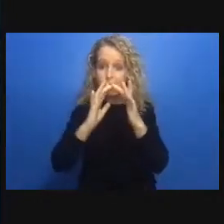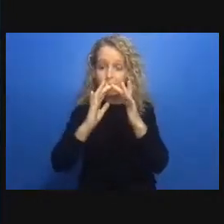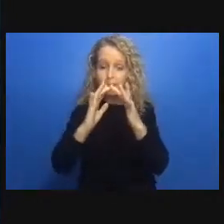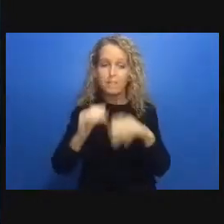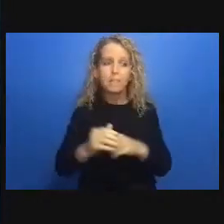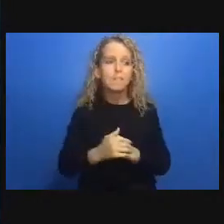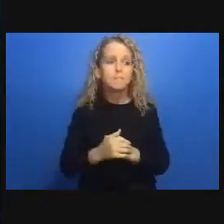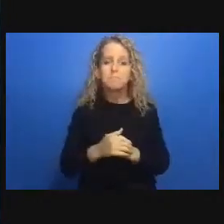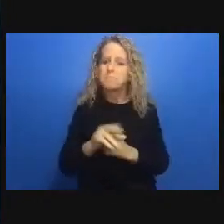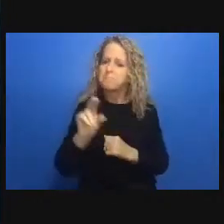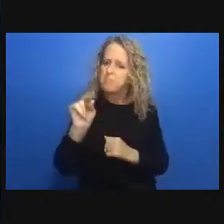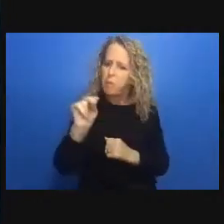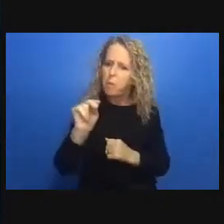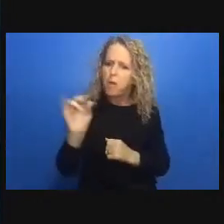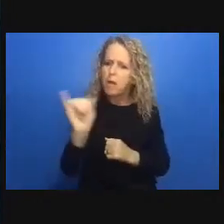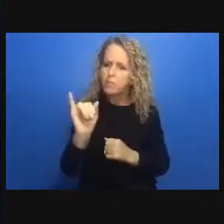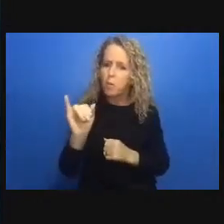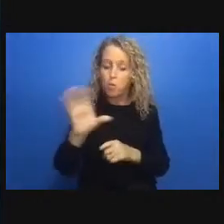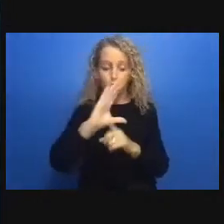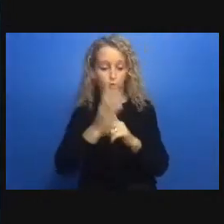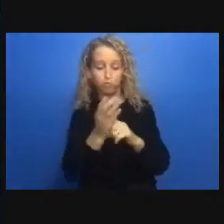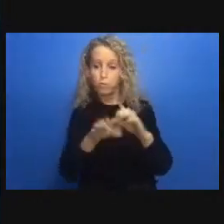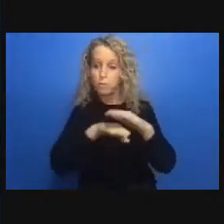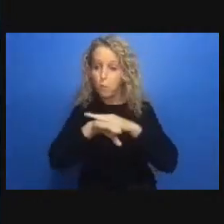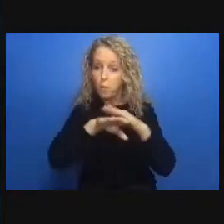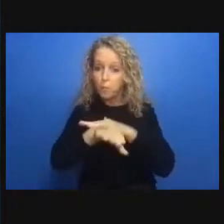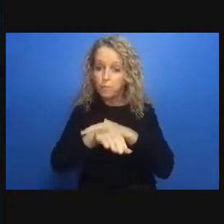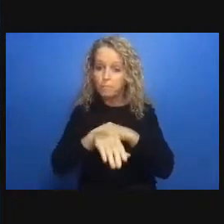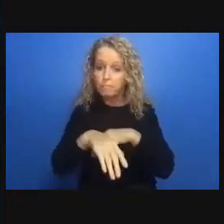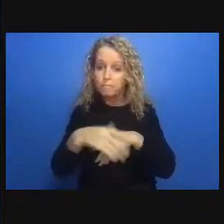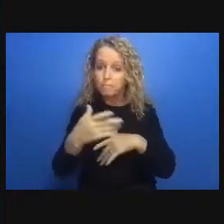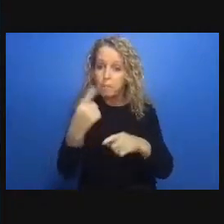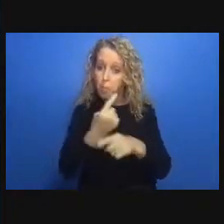access. It is culturally appropriate access,